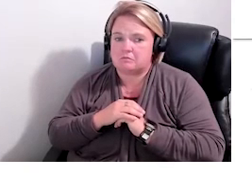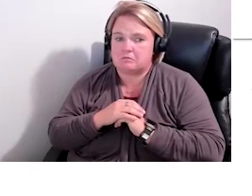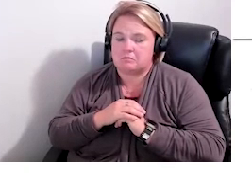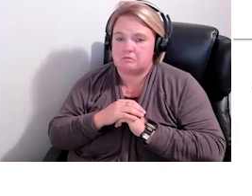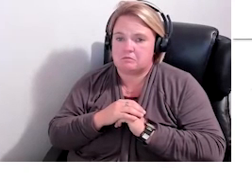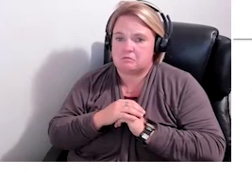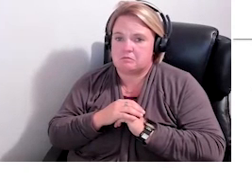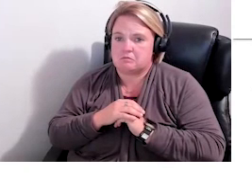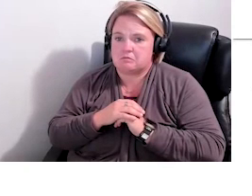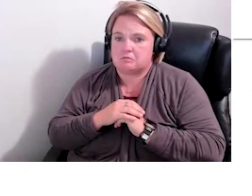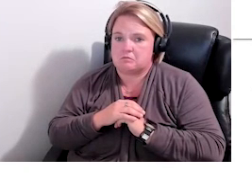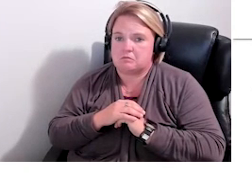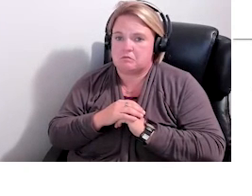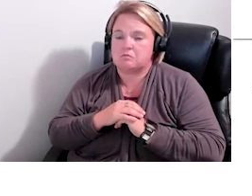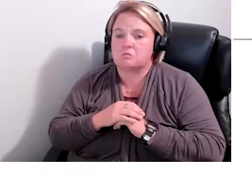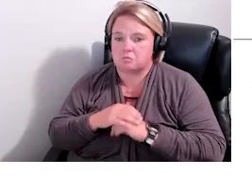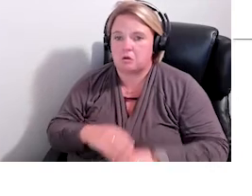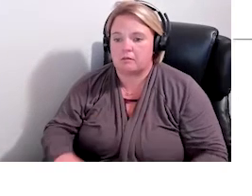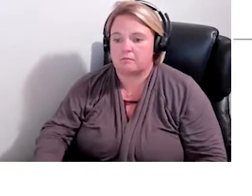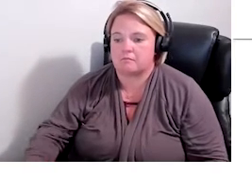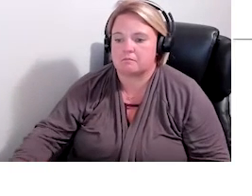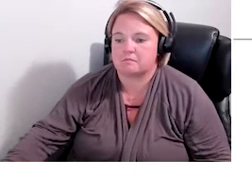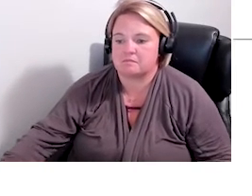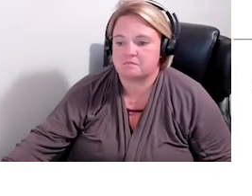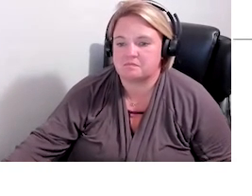Cami, watch they wake up when it's your turn.